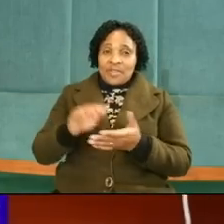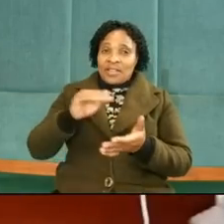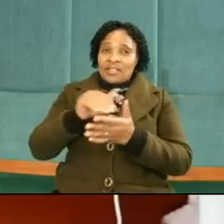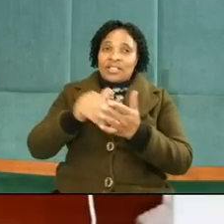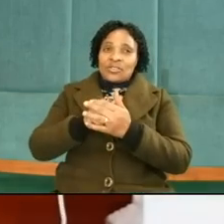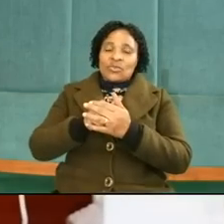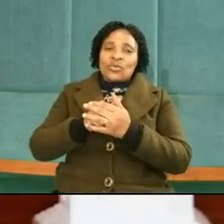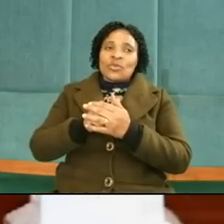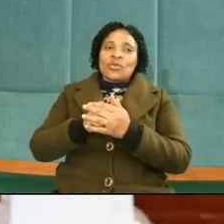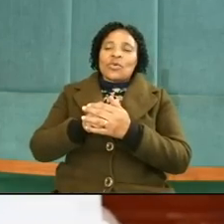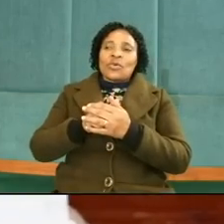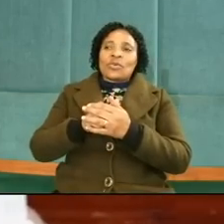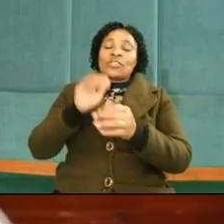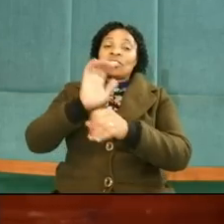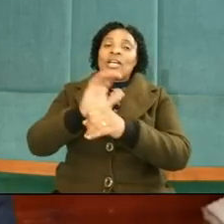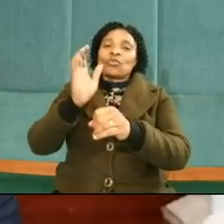Central Meeting Choir,